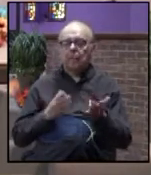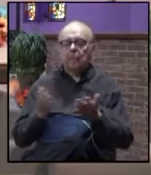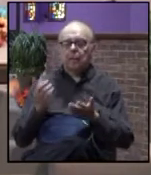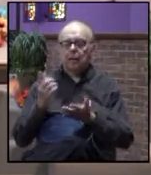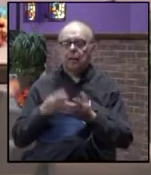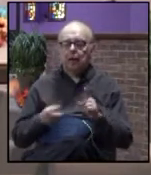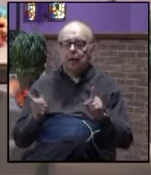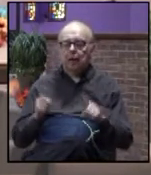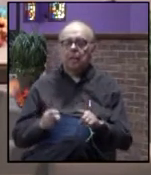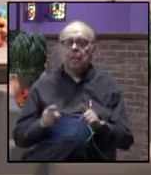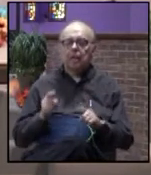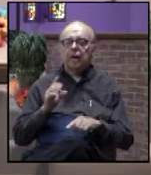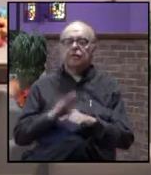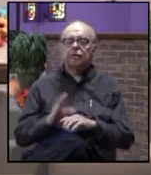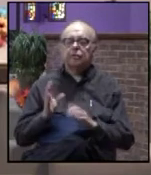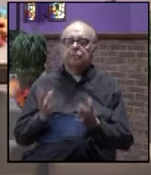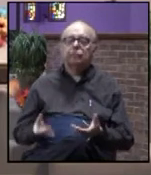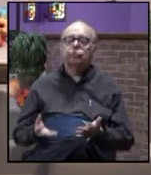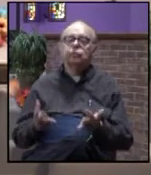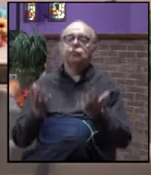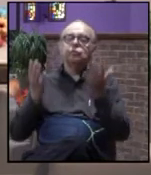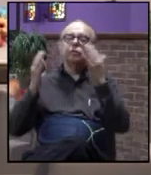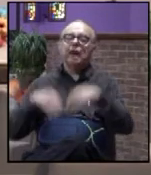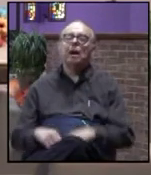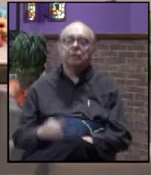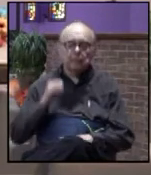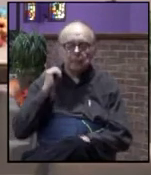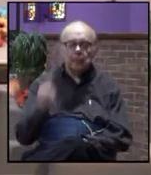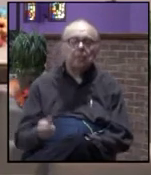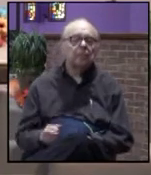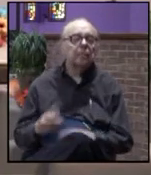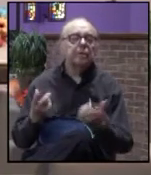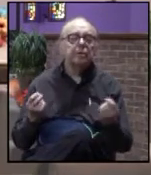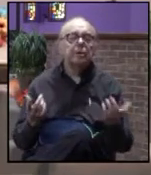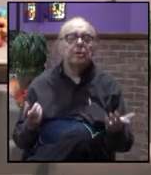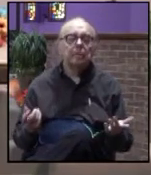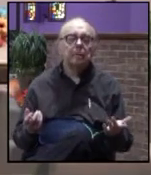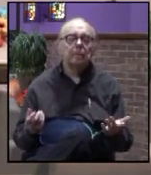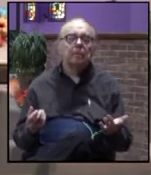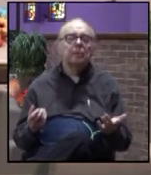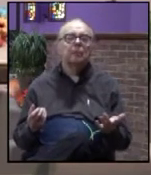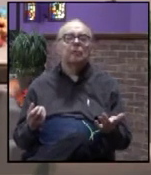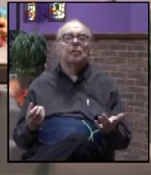happens if it burns down tomorrow? What do you do?